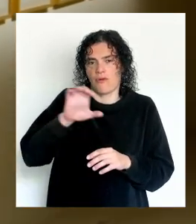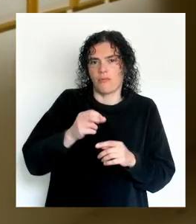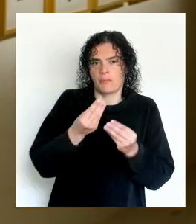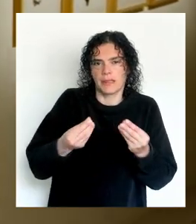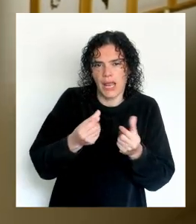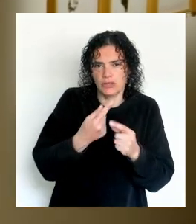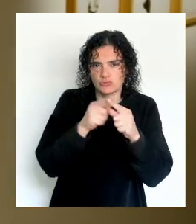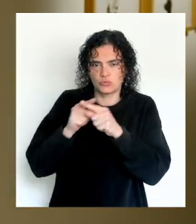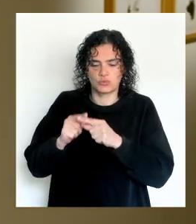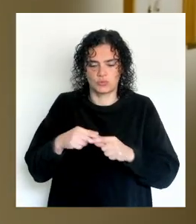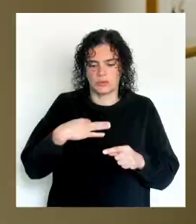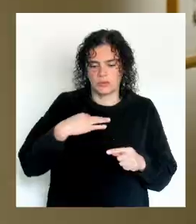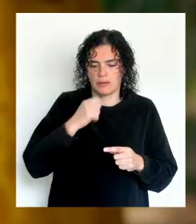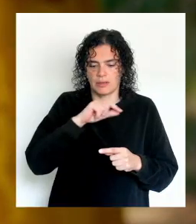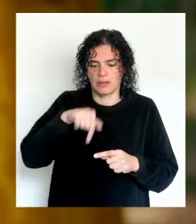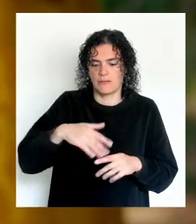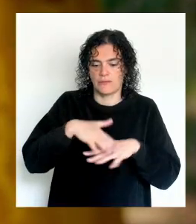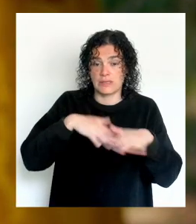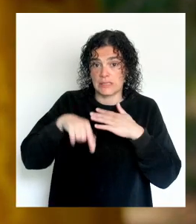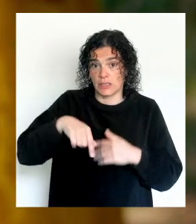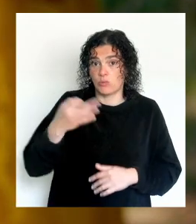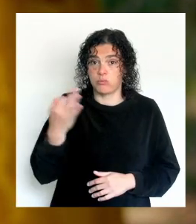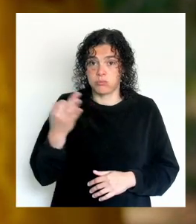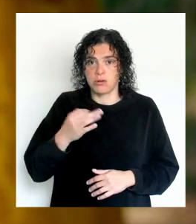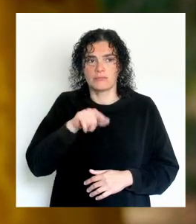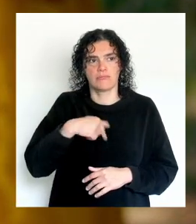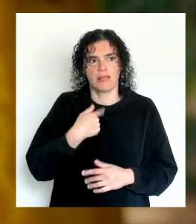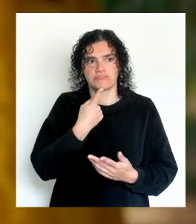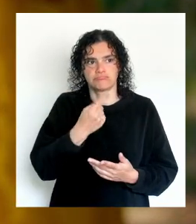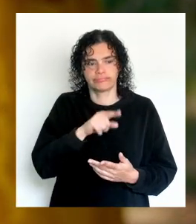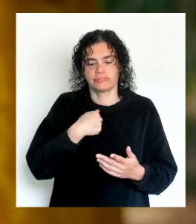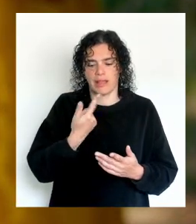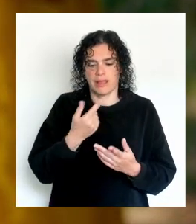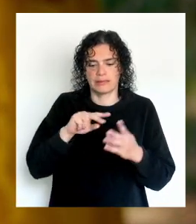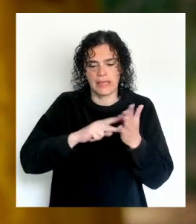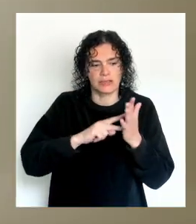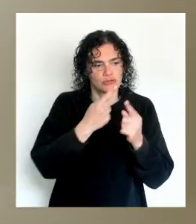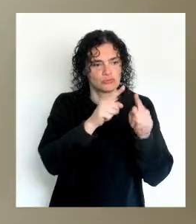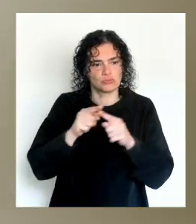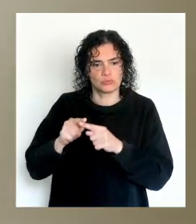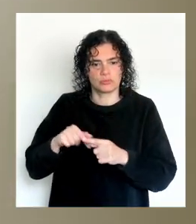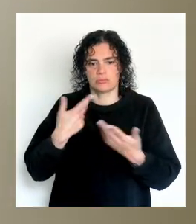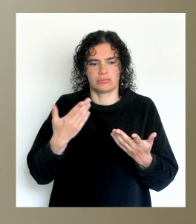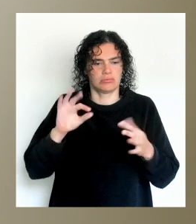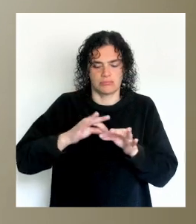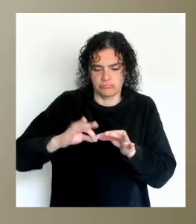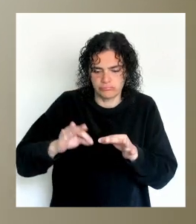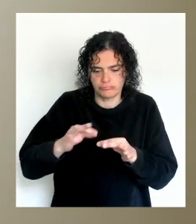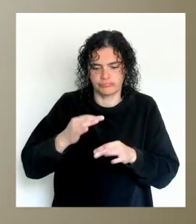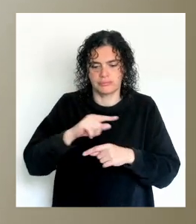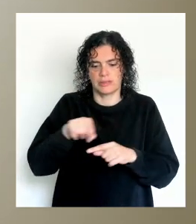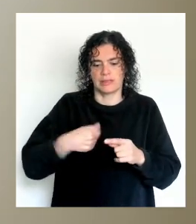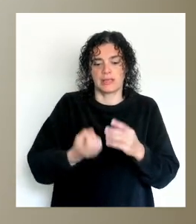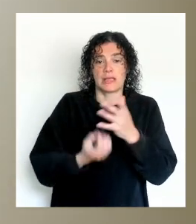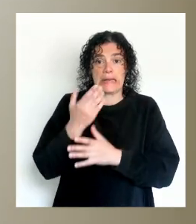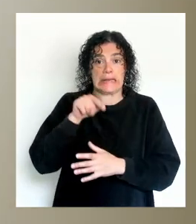wools and different textile materials made in Porto, and she reimagines these using different kinds of techniques from weaving to